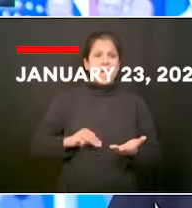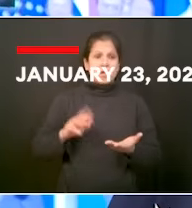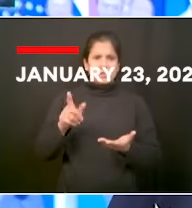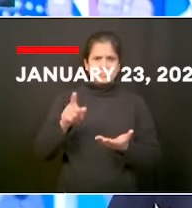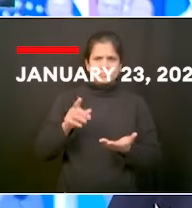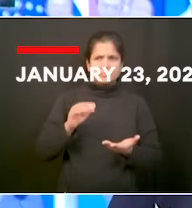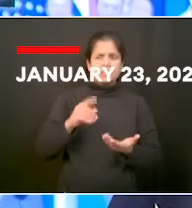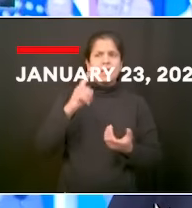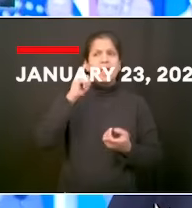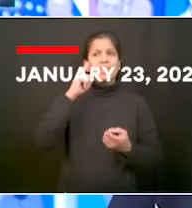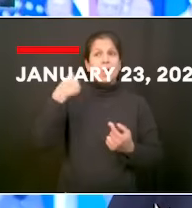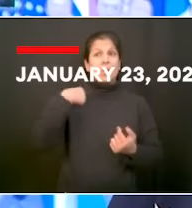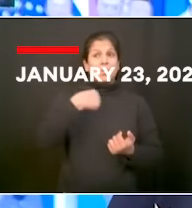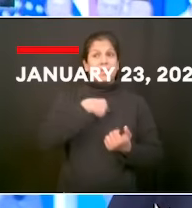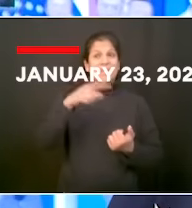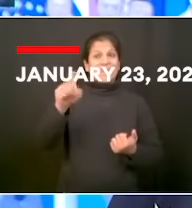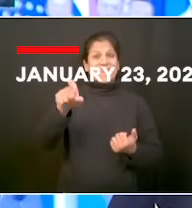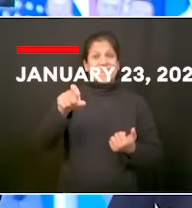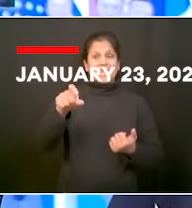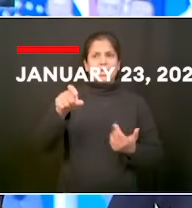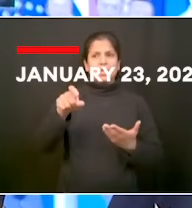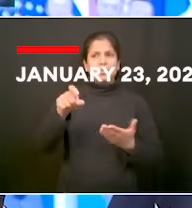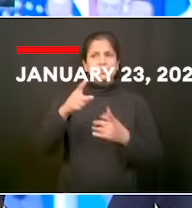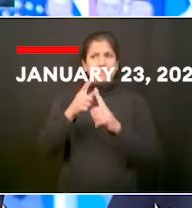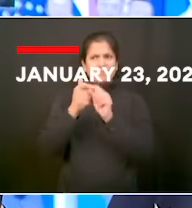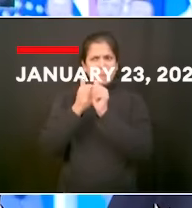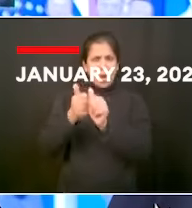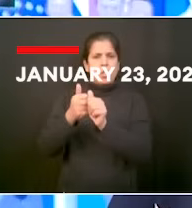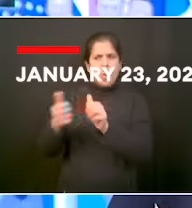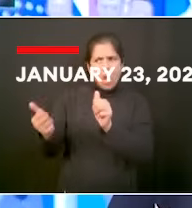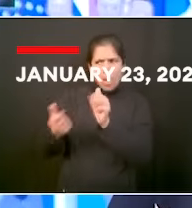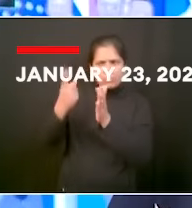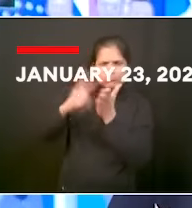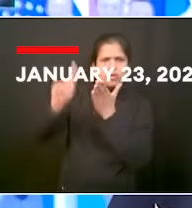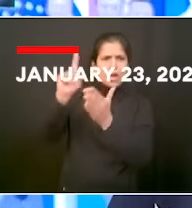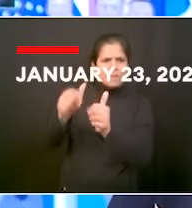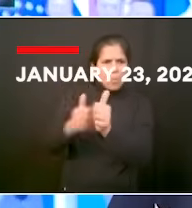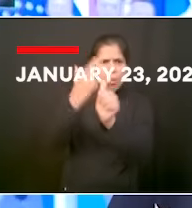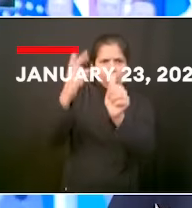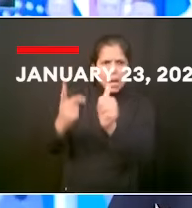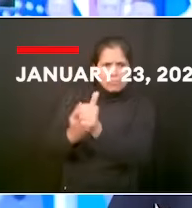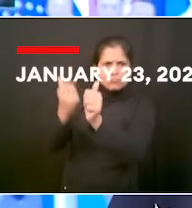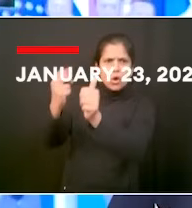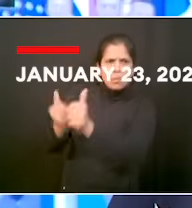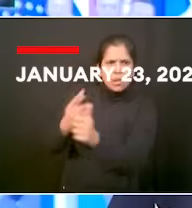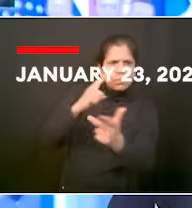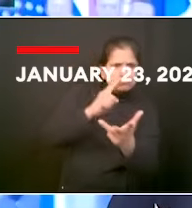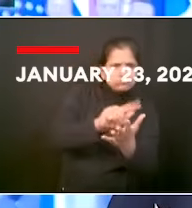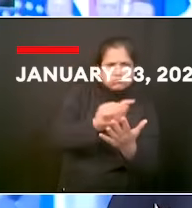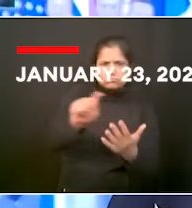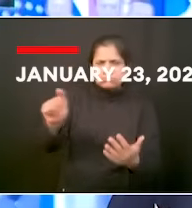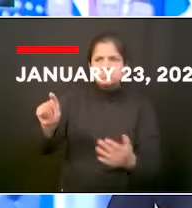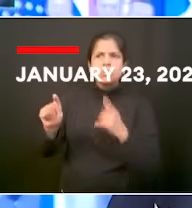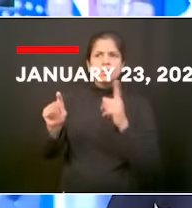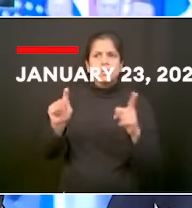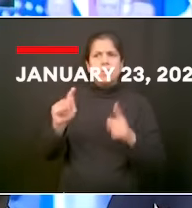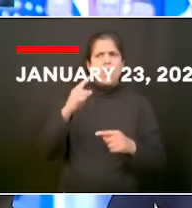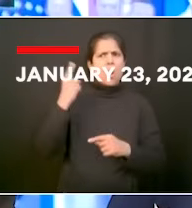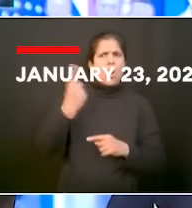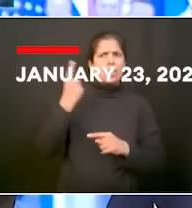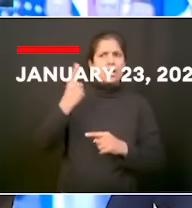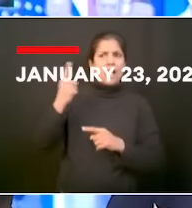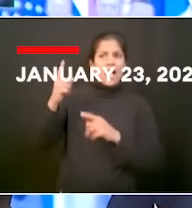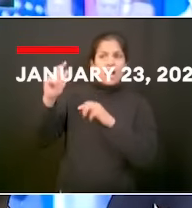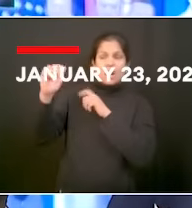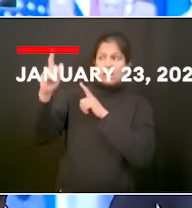on. I think it is. We are always looking to meet the challenge of this moment and also looking to build out the